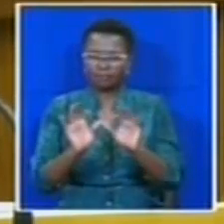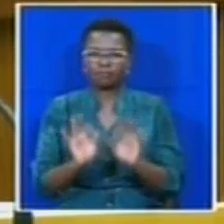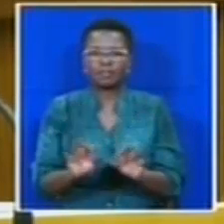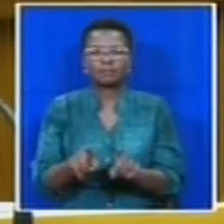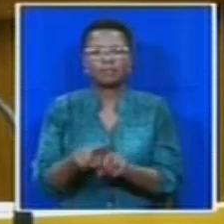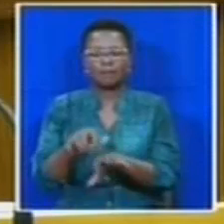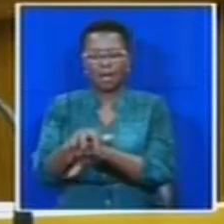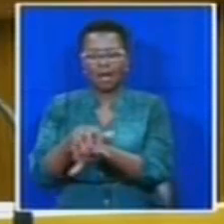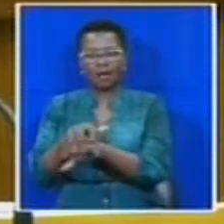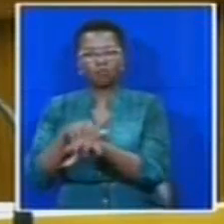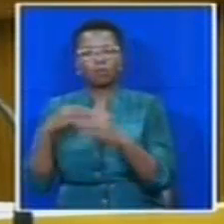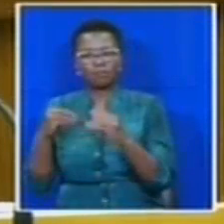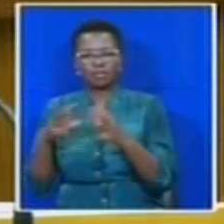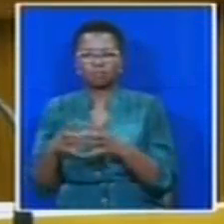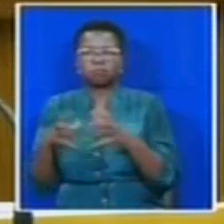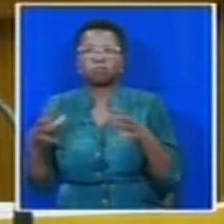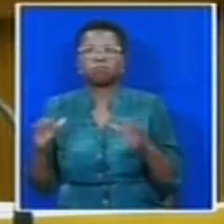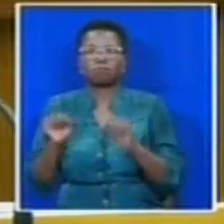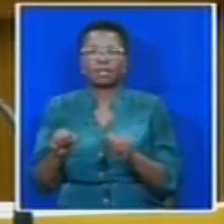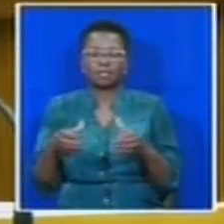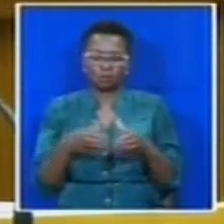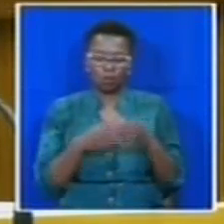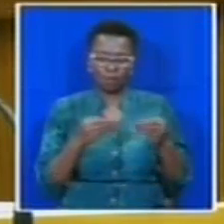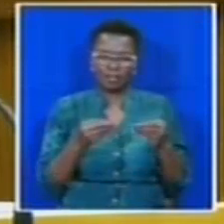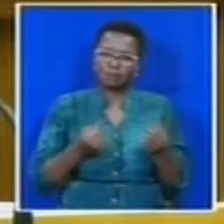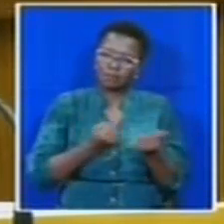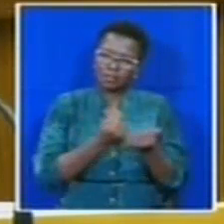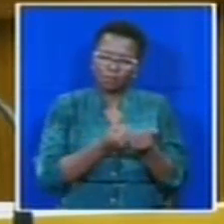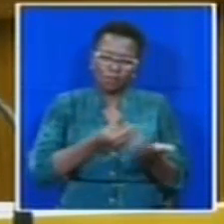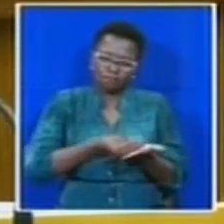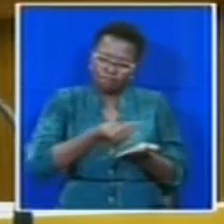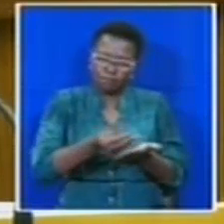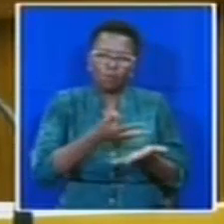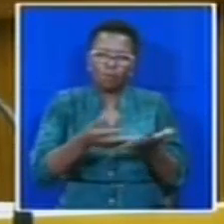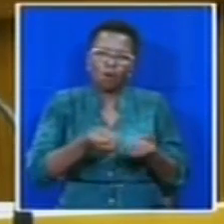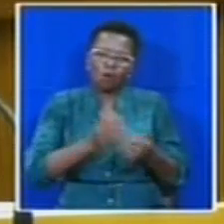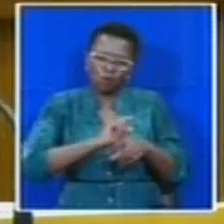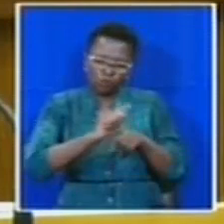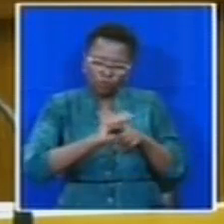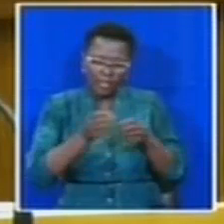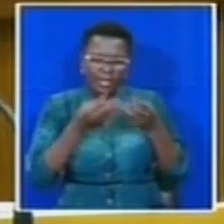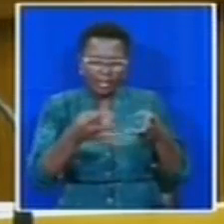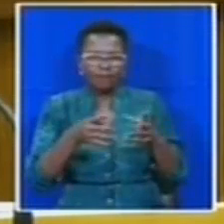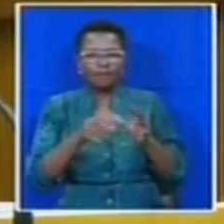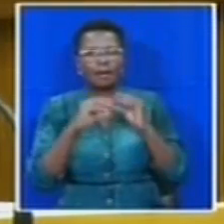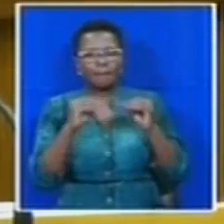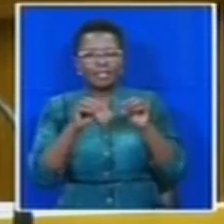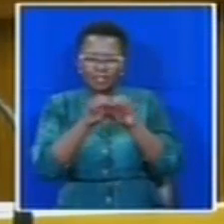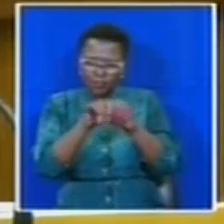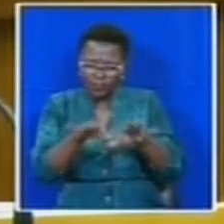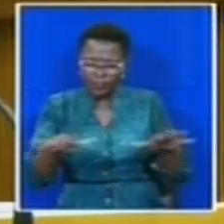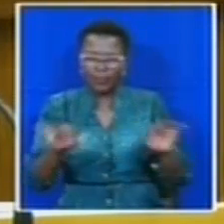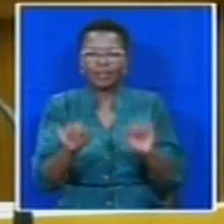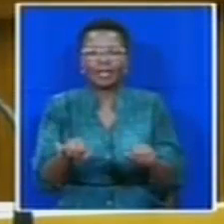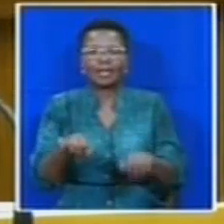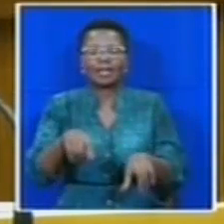Agri-Parks initiative to help small farmers with production, marketing, and training, a shift of housing funds to speed up